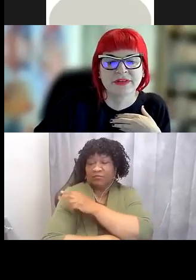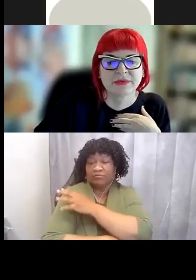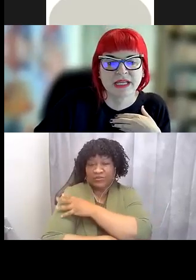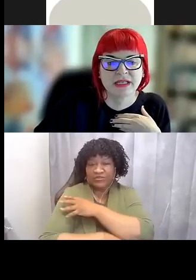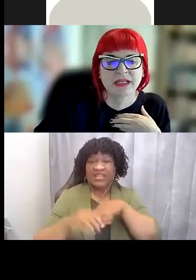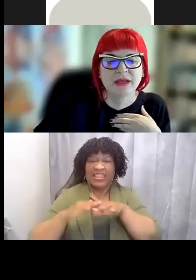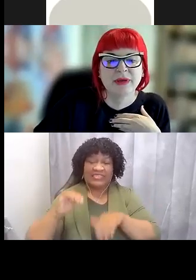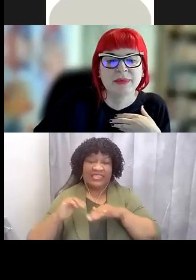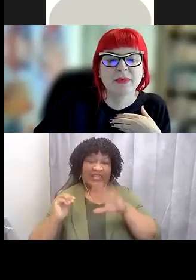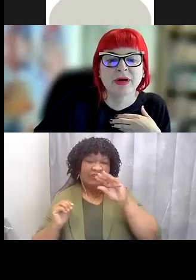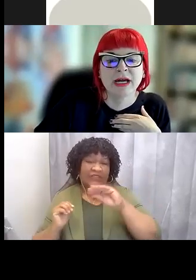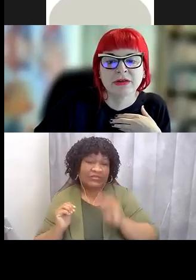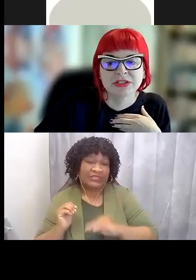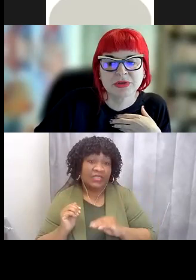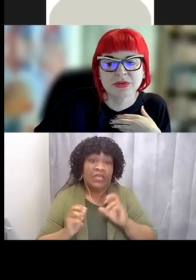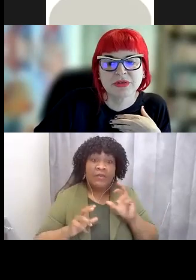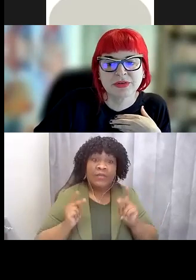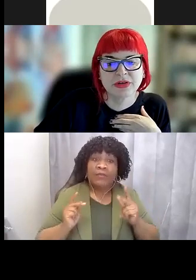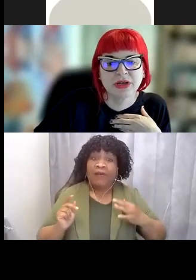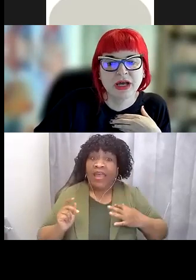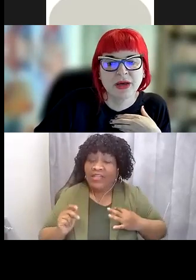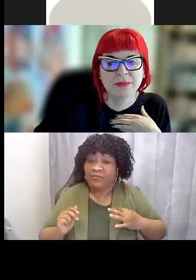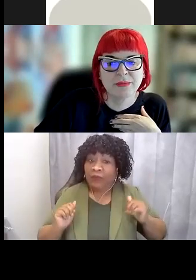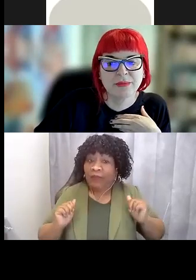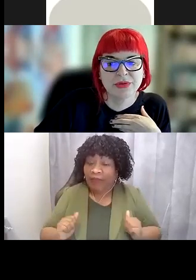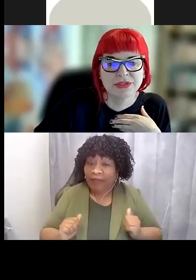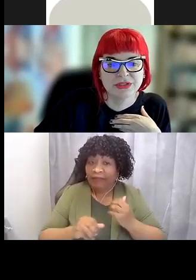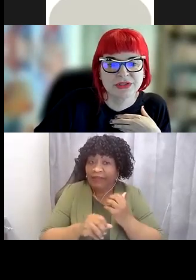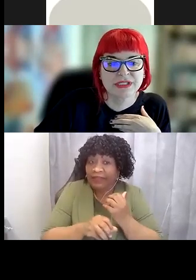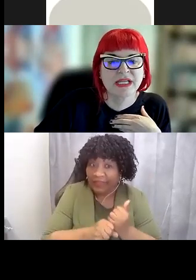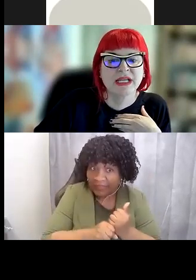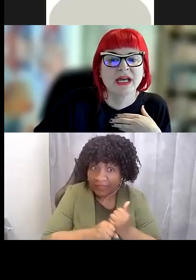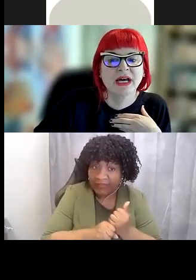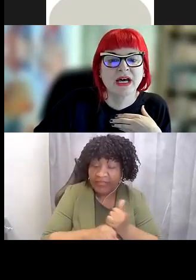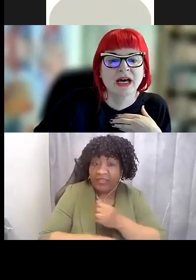than 50%. But people who are eligible for boosters